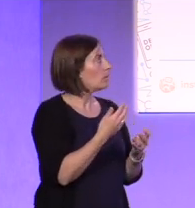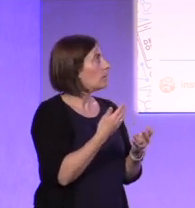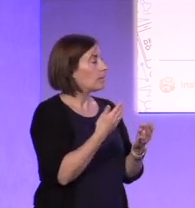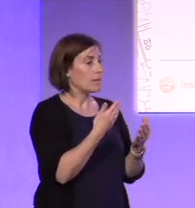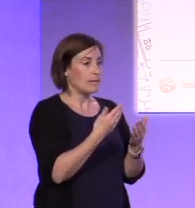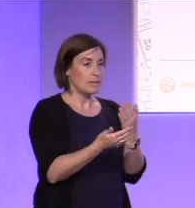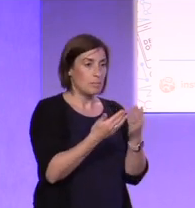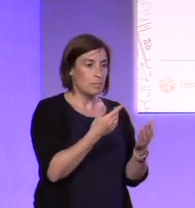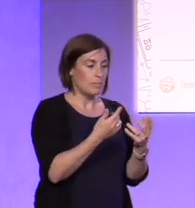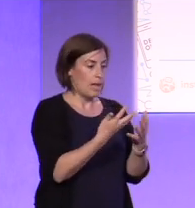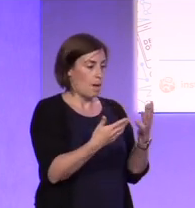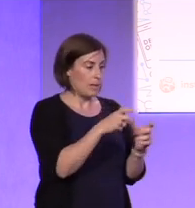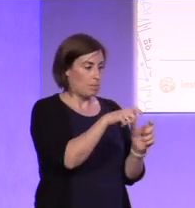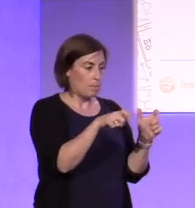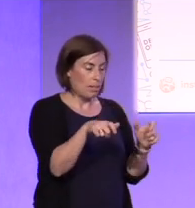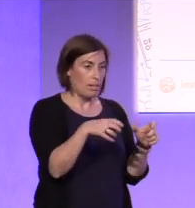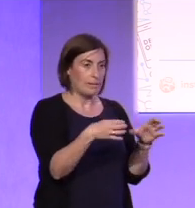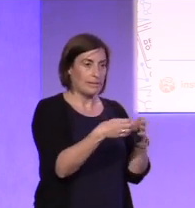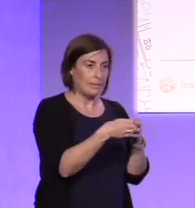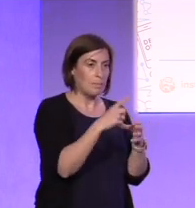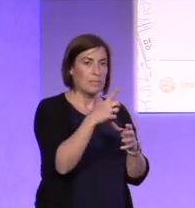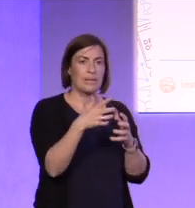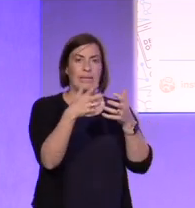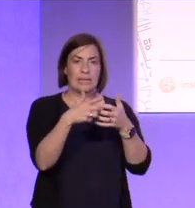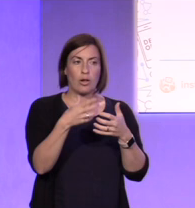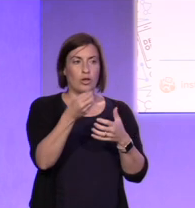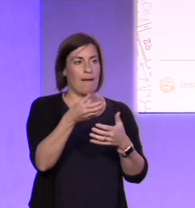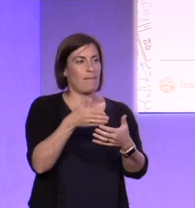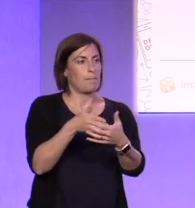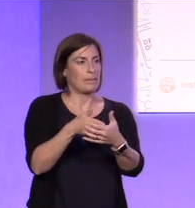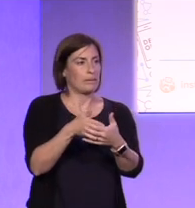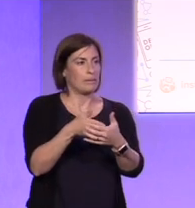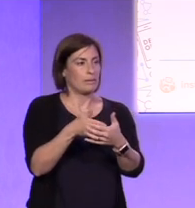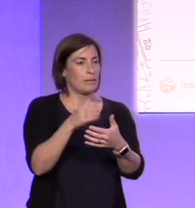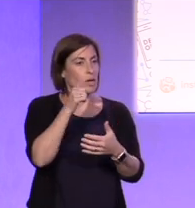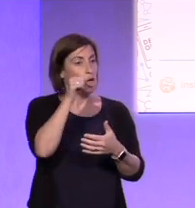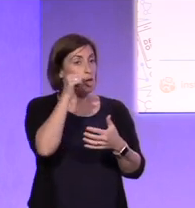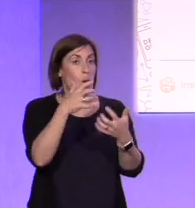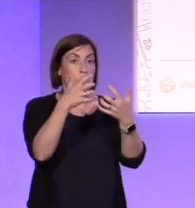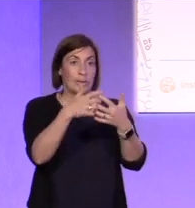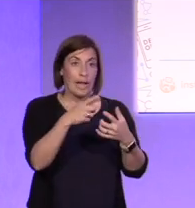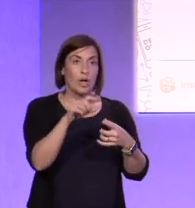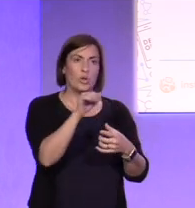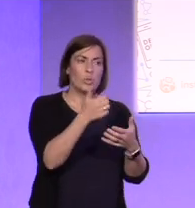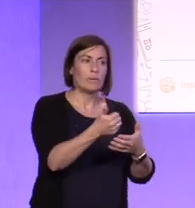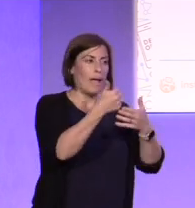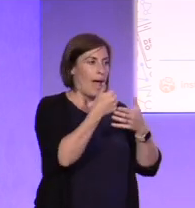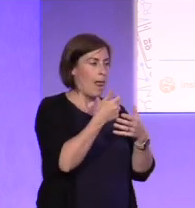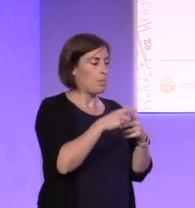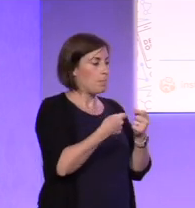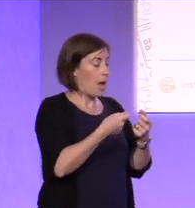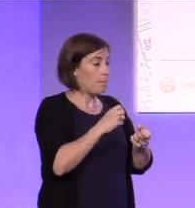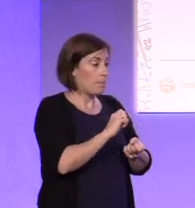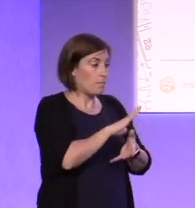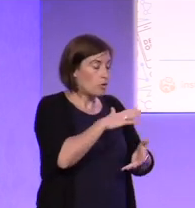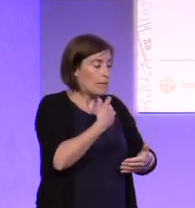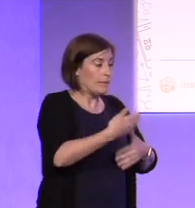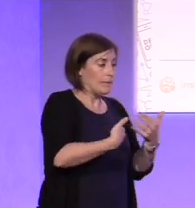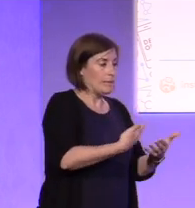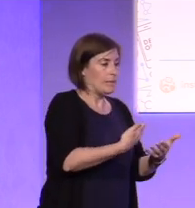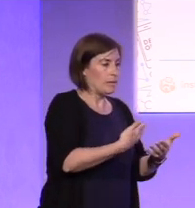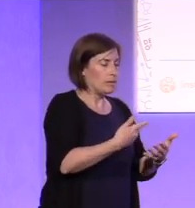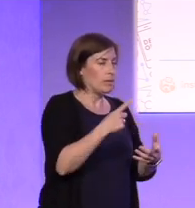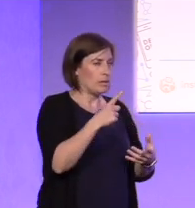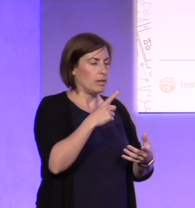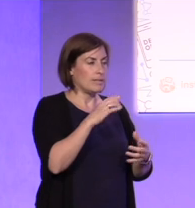physics and the limits of that technology. Even though technology is there to set us free, ultimately, it starts to constrain us. It starts to